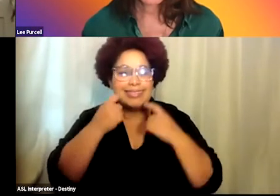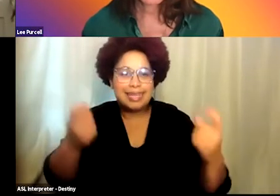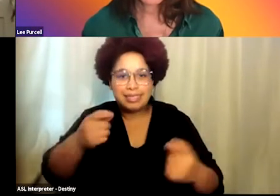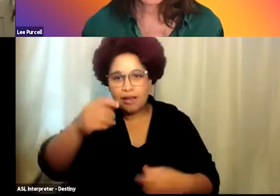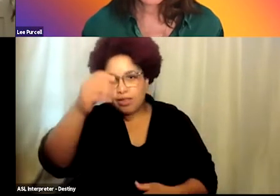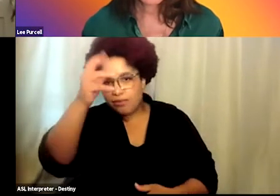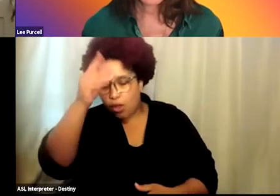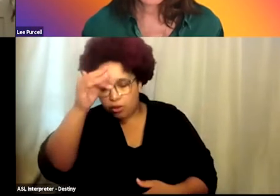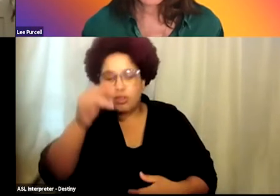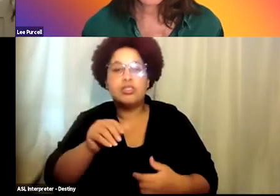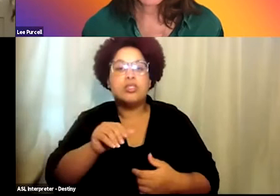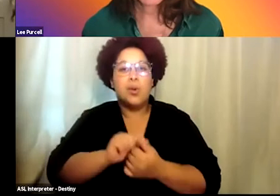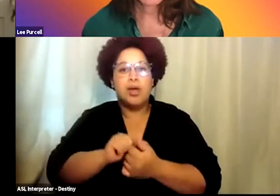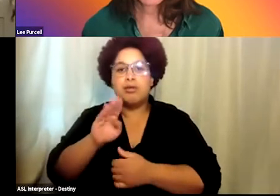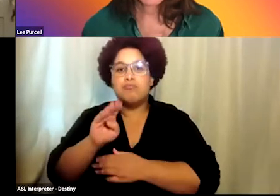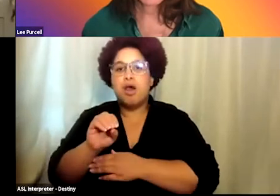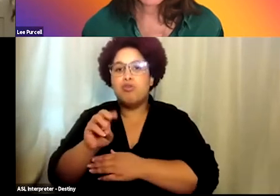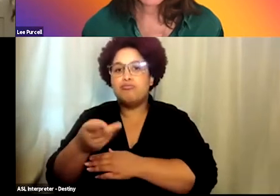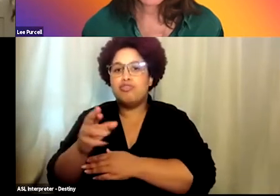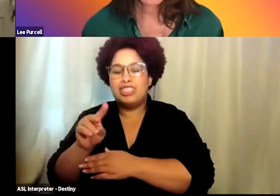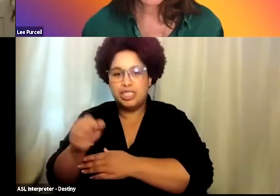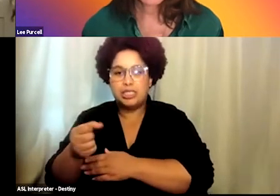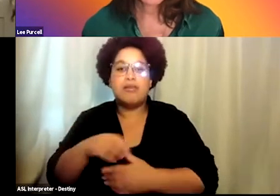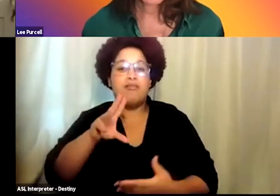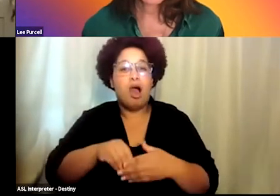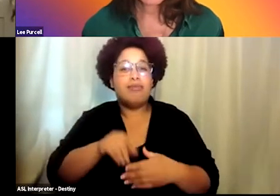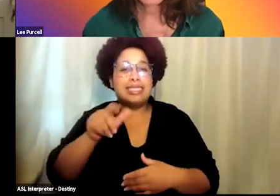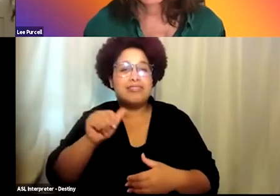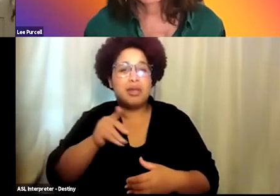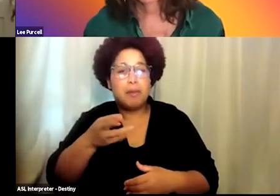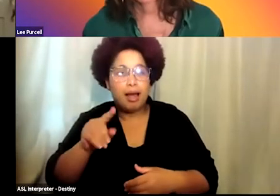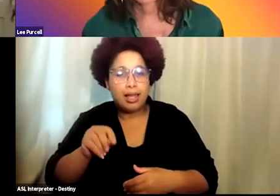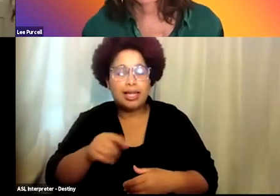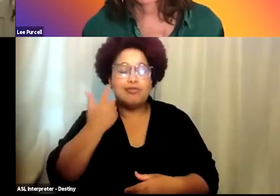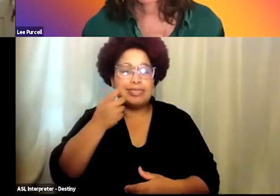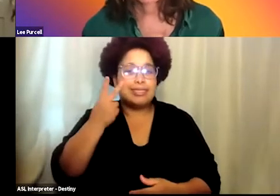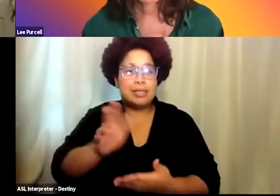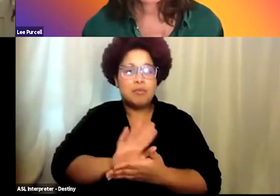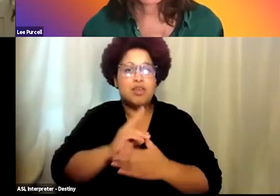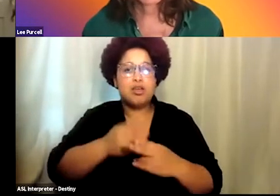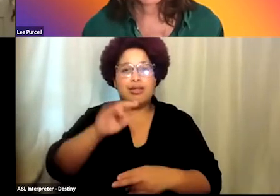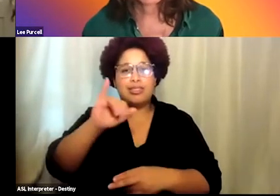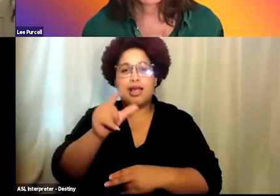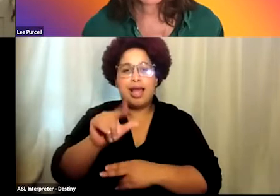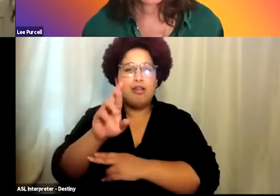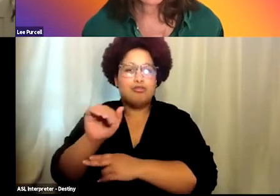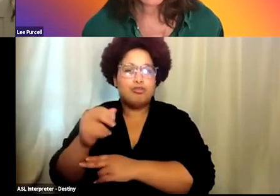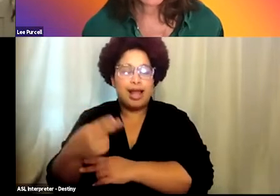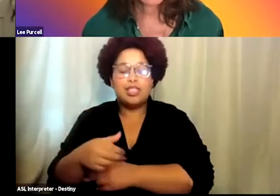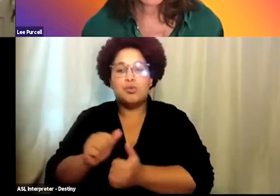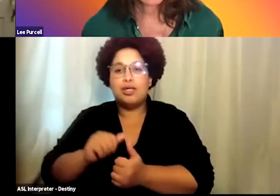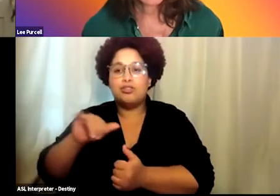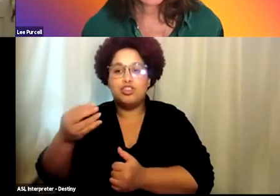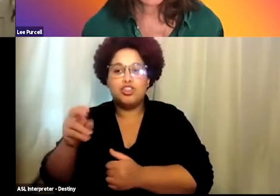recently completed the TV pilot Sick, and was also recently seen in the film JL Ranch opposite John Voight, and in the